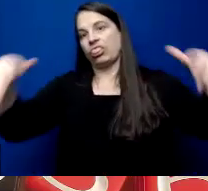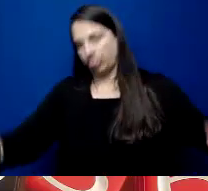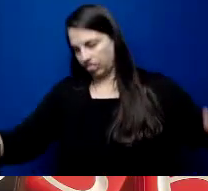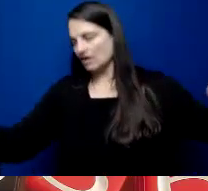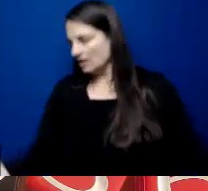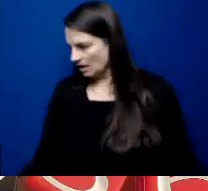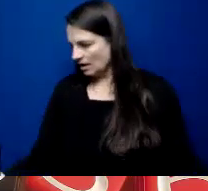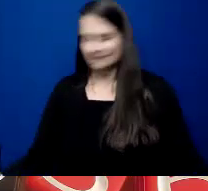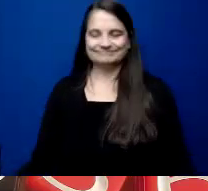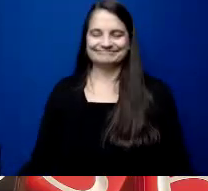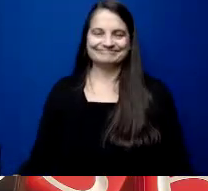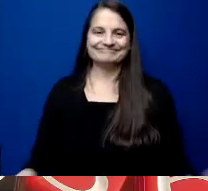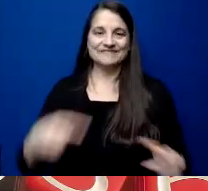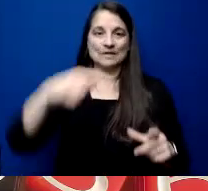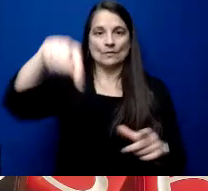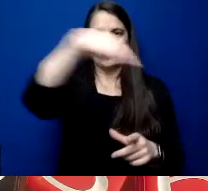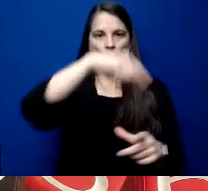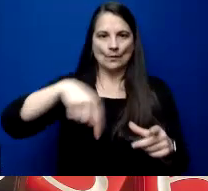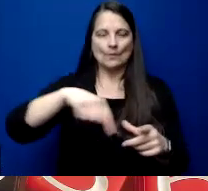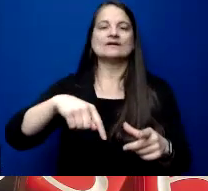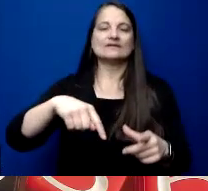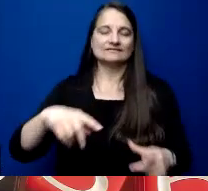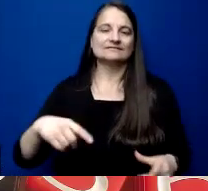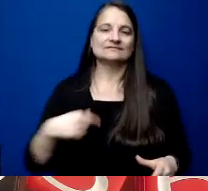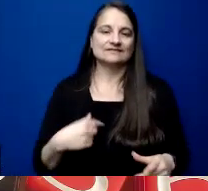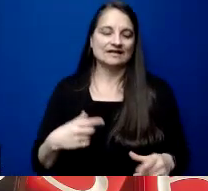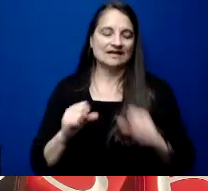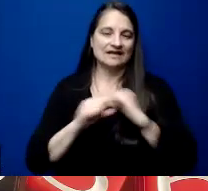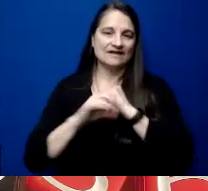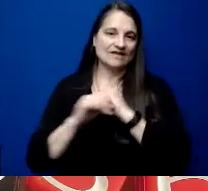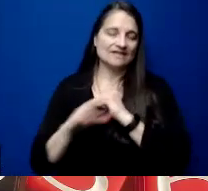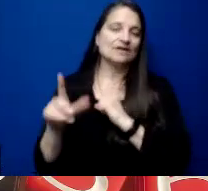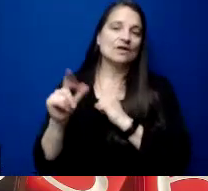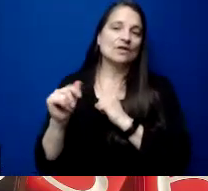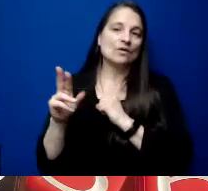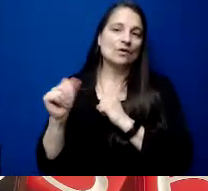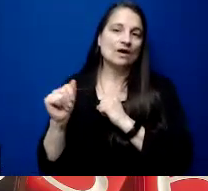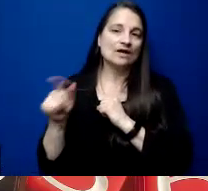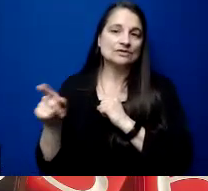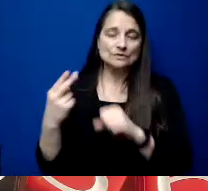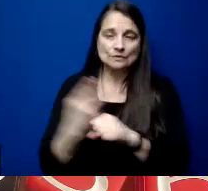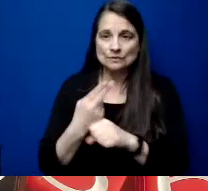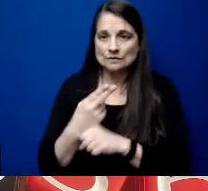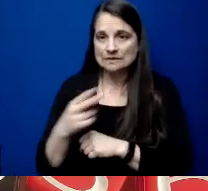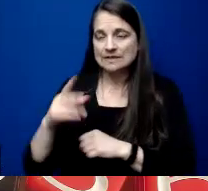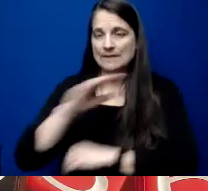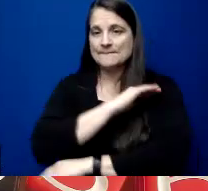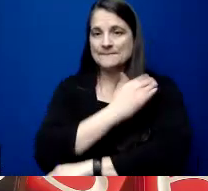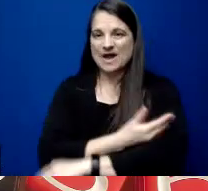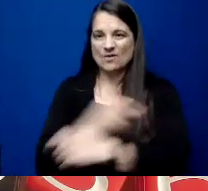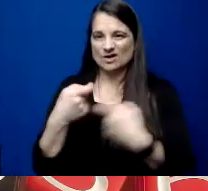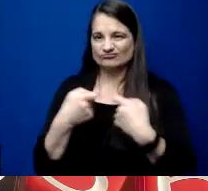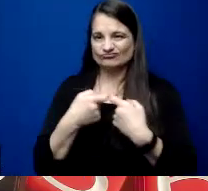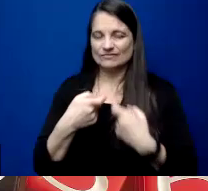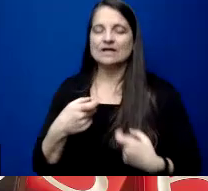table. An anecdote I like to give is Laura, our coworker, she uses a power chair and we